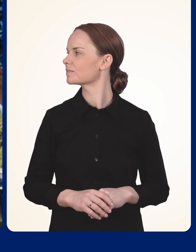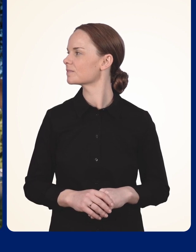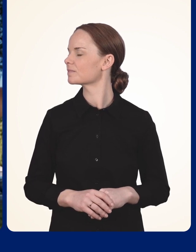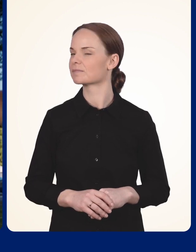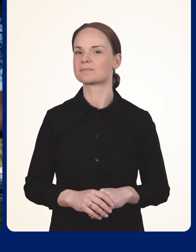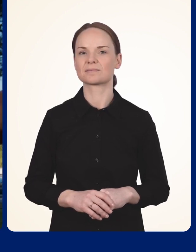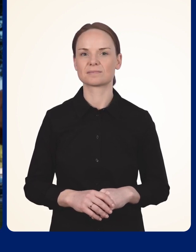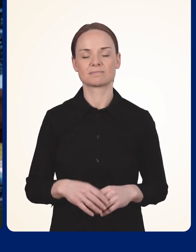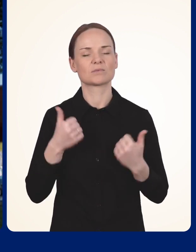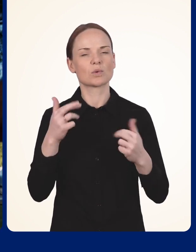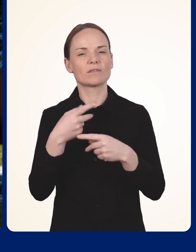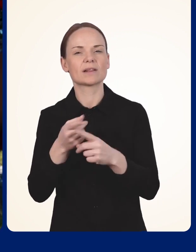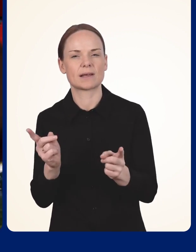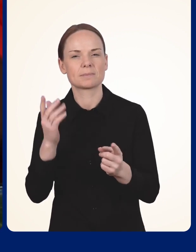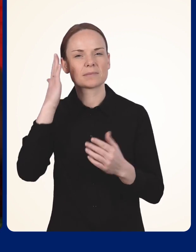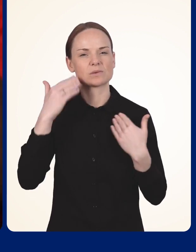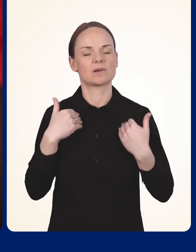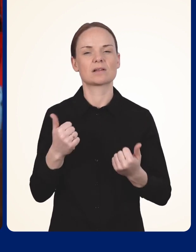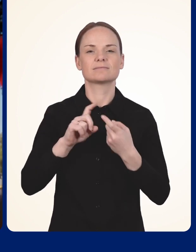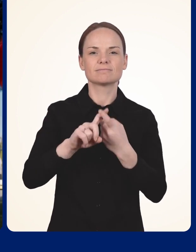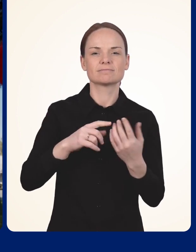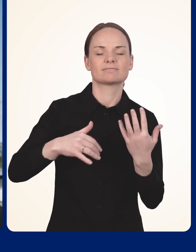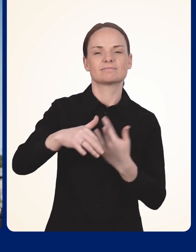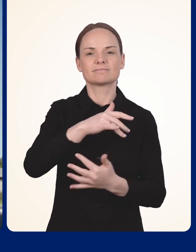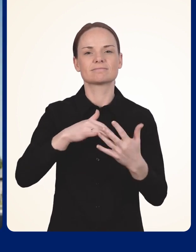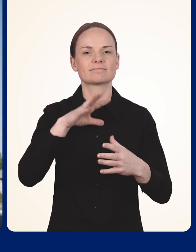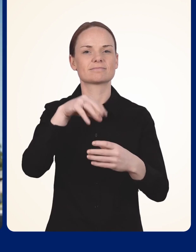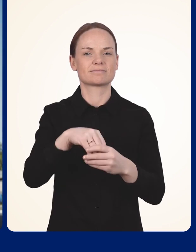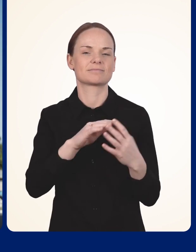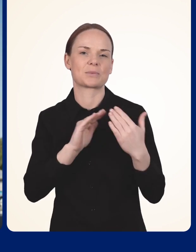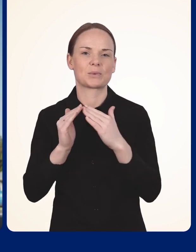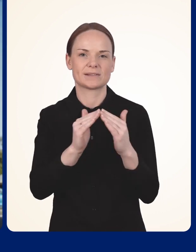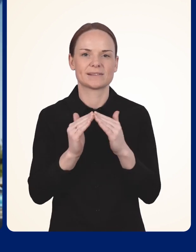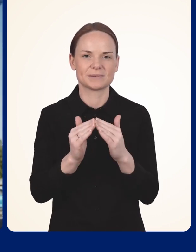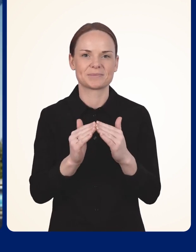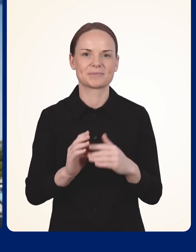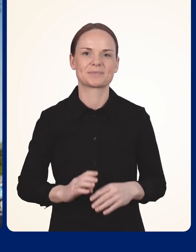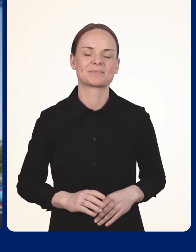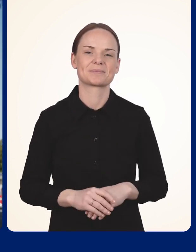And this is good for them and their mental health by keeping social within the community.